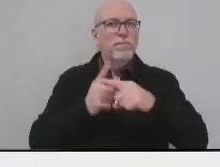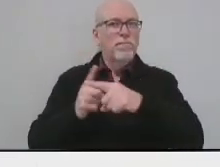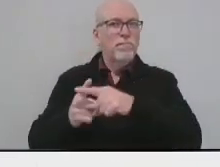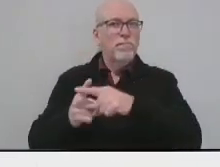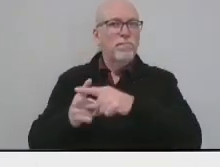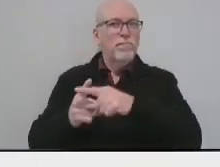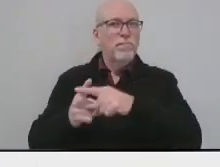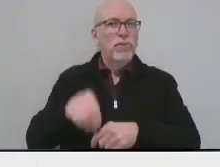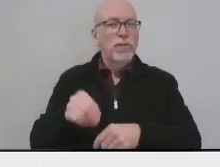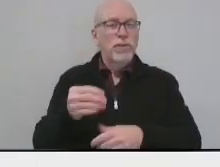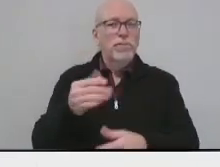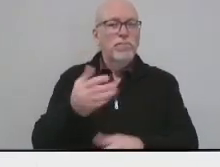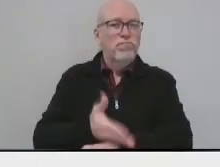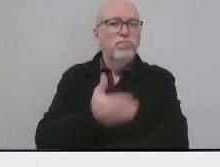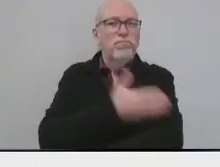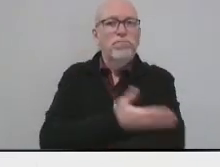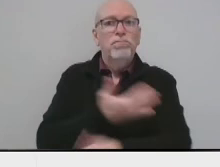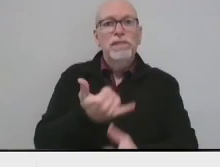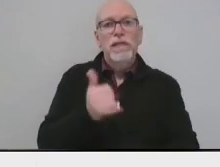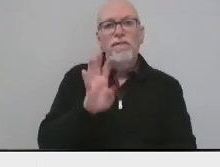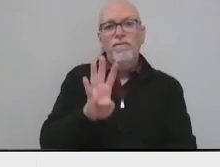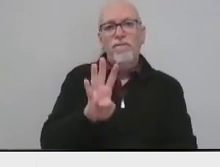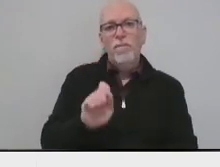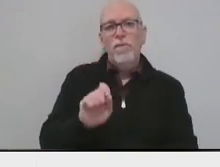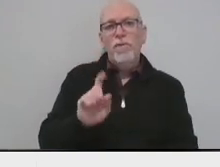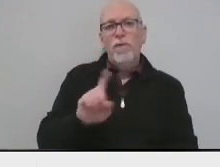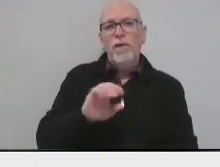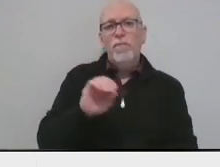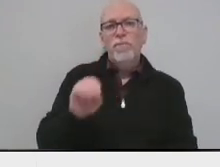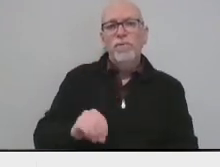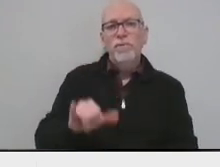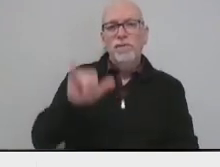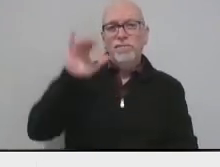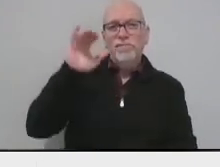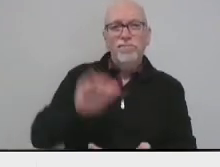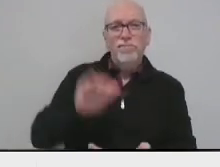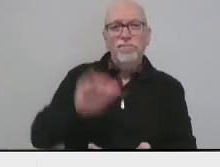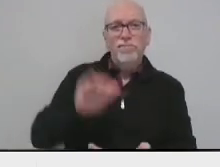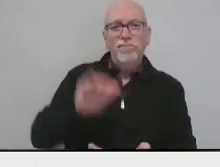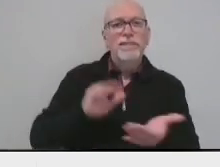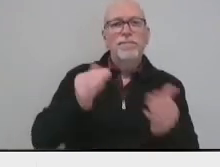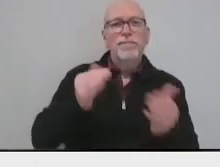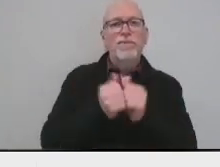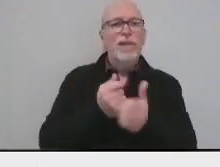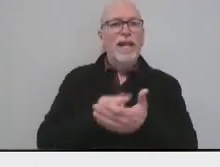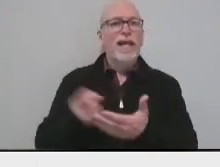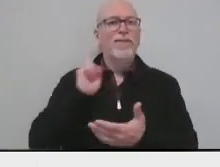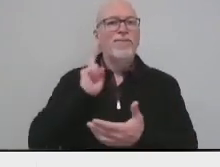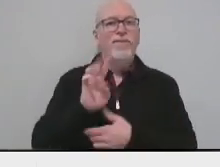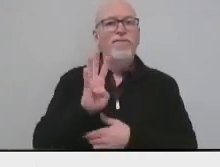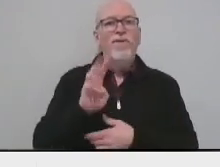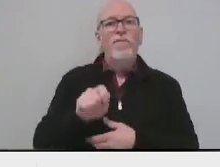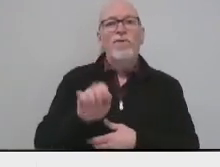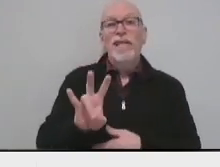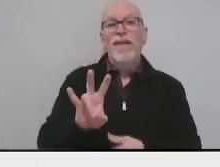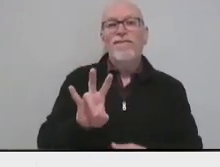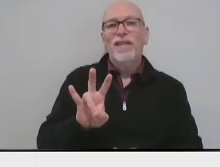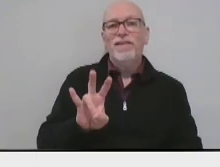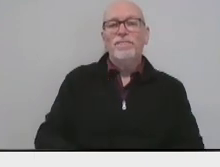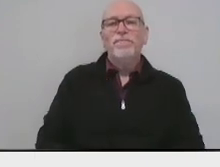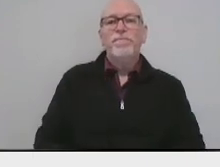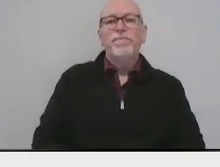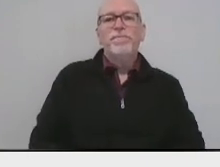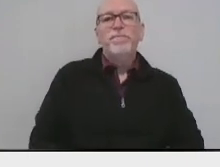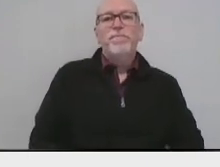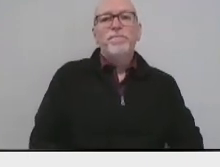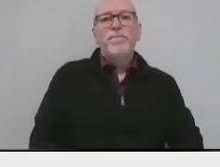at 4.1%, which is down once again from last week's rate of 4.7%. We also have